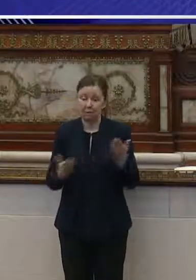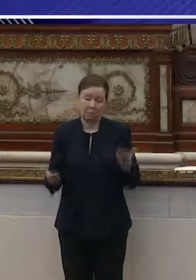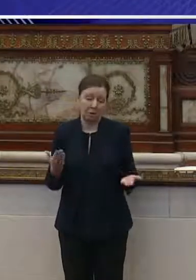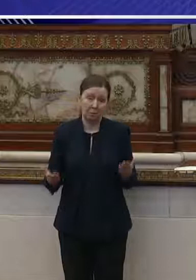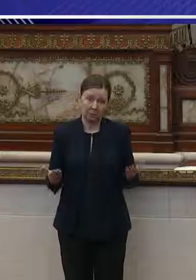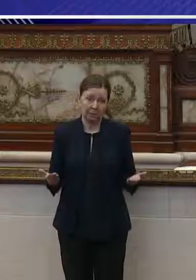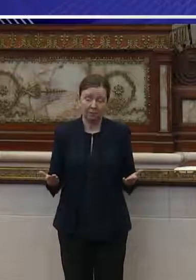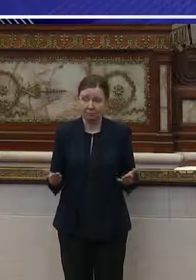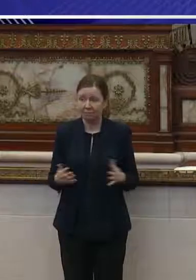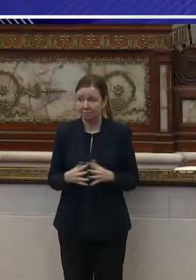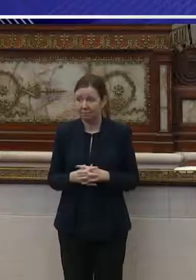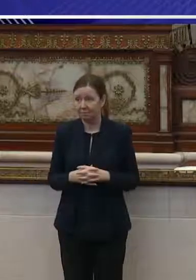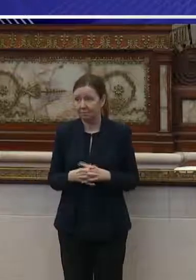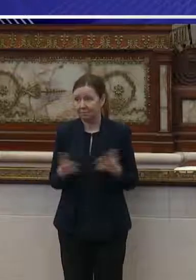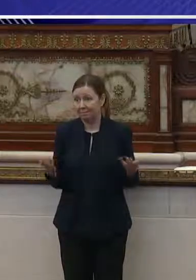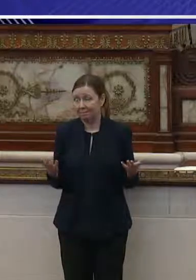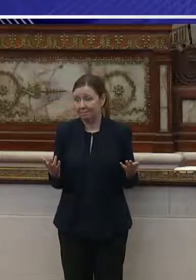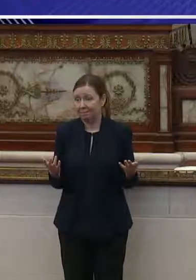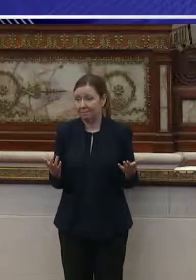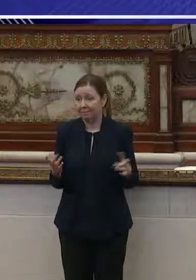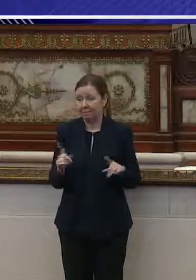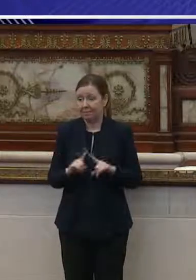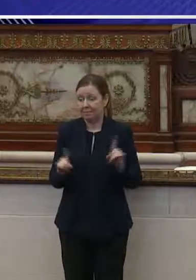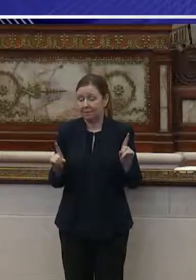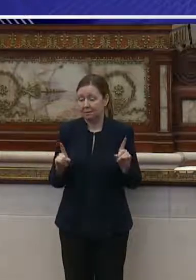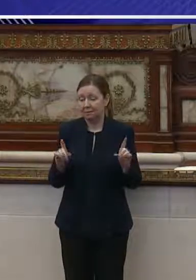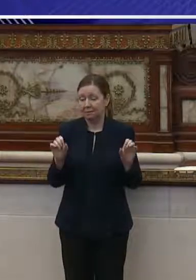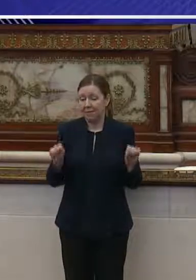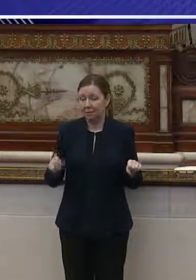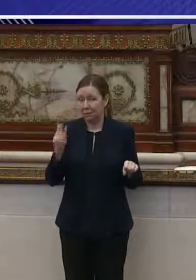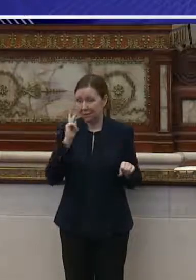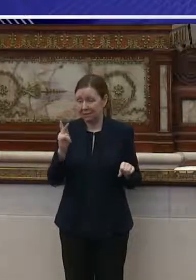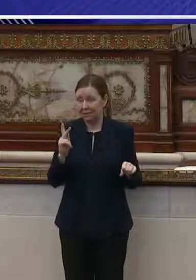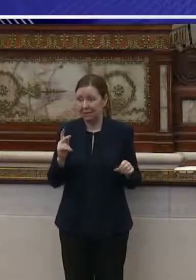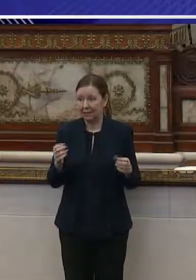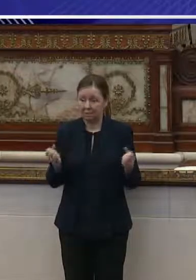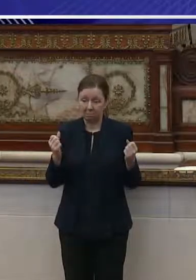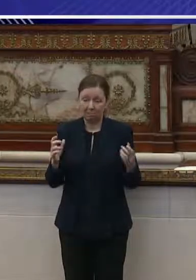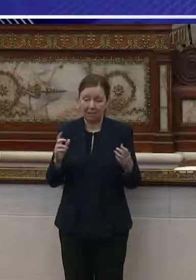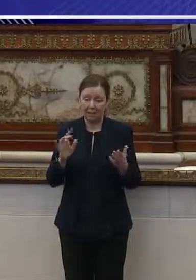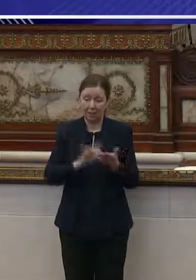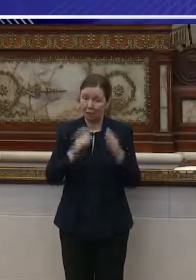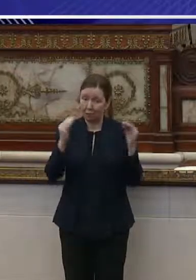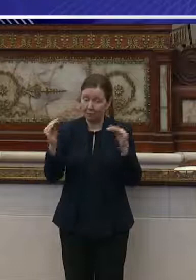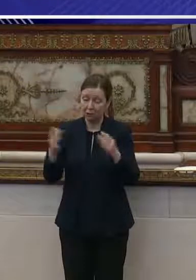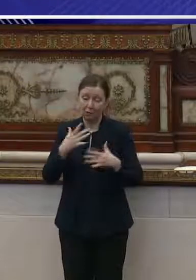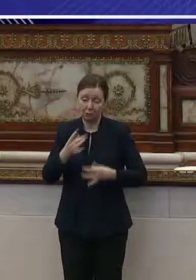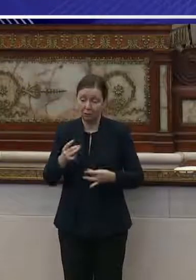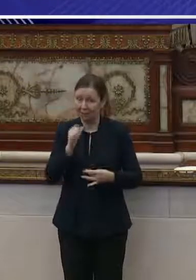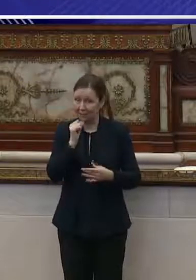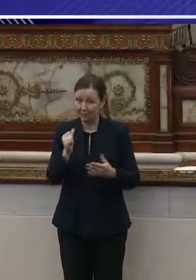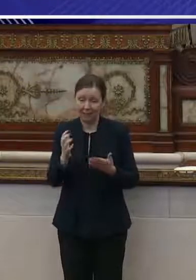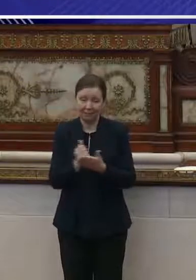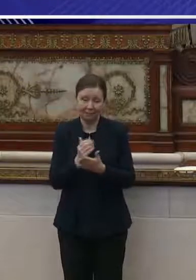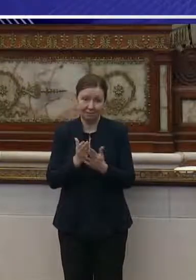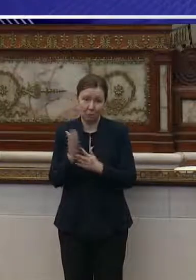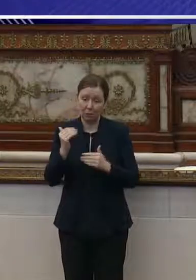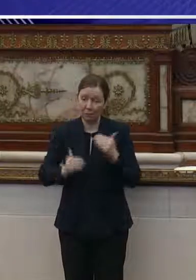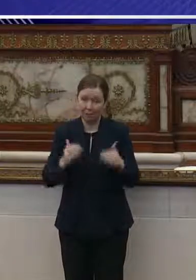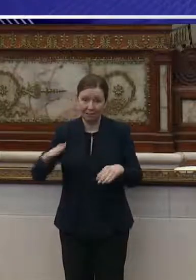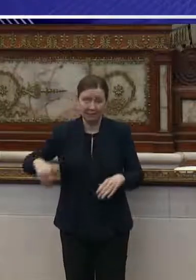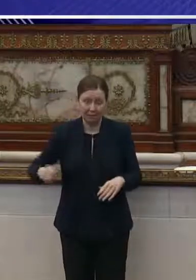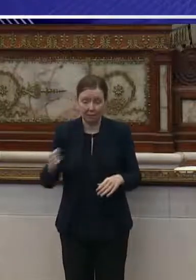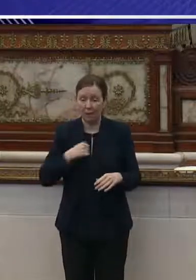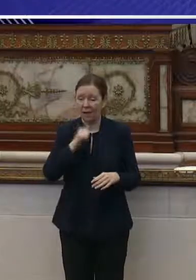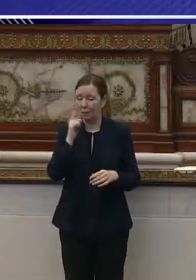And, but it's, as you can see, a number of pharmacies are interested in it. They haven't quite gone through that process yet. So I